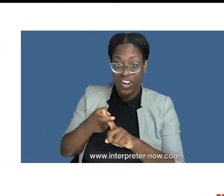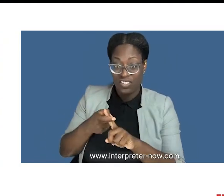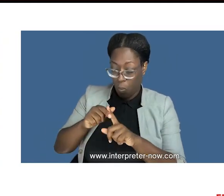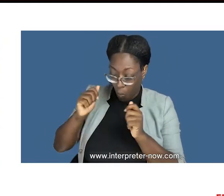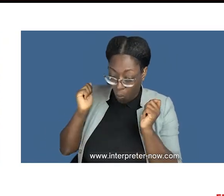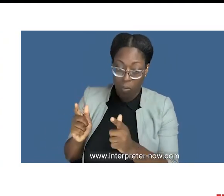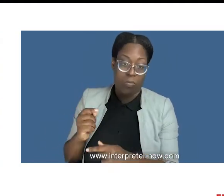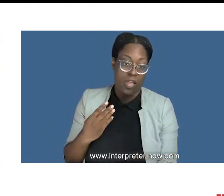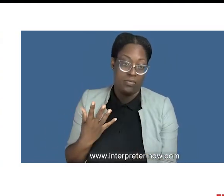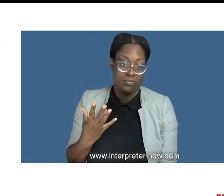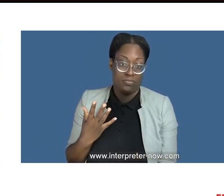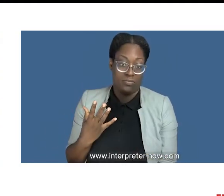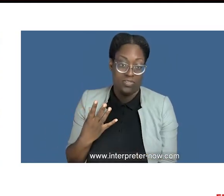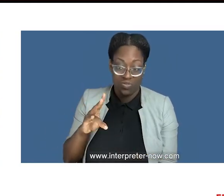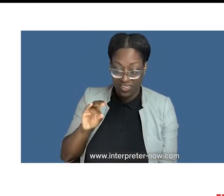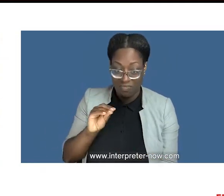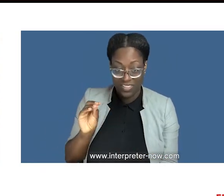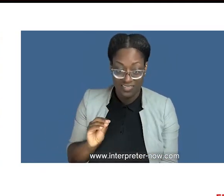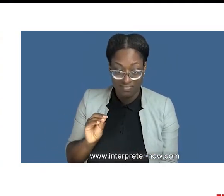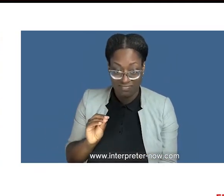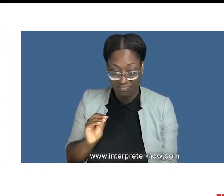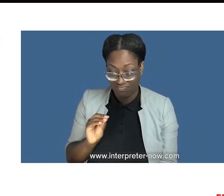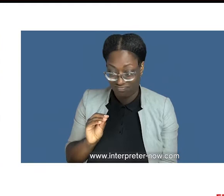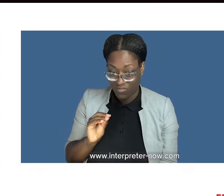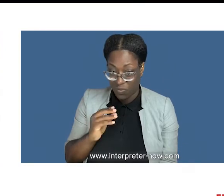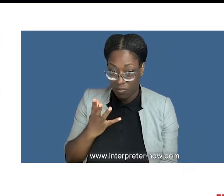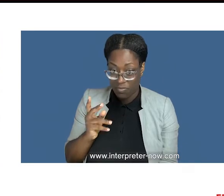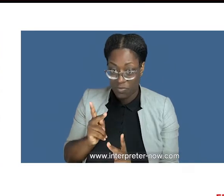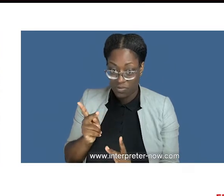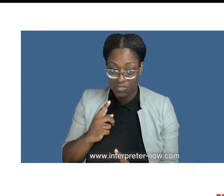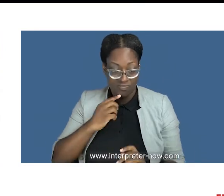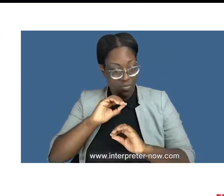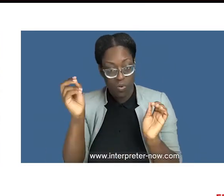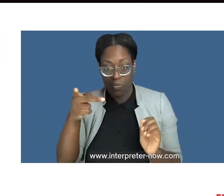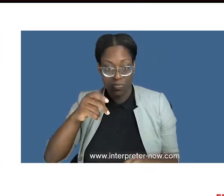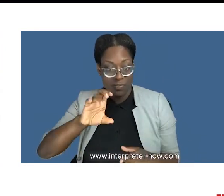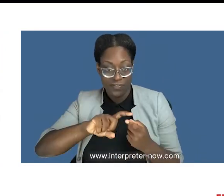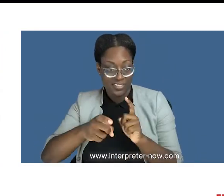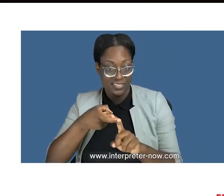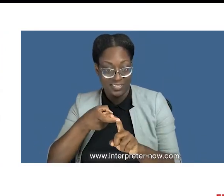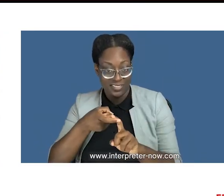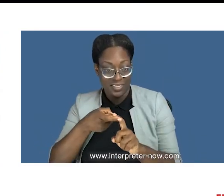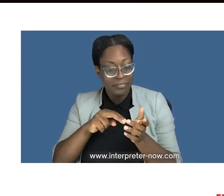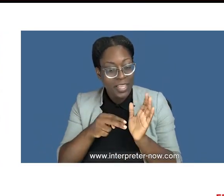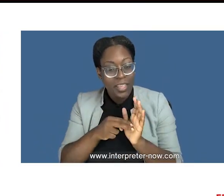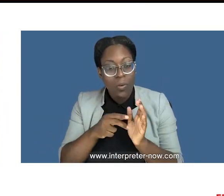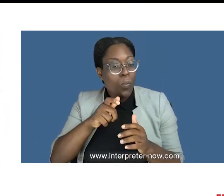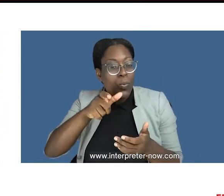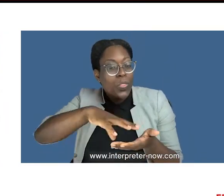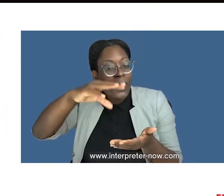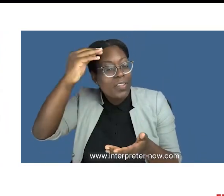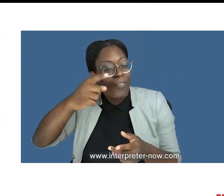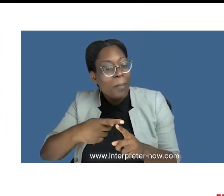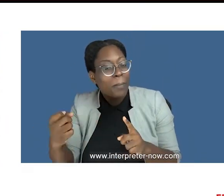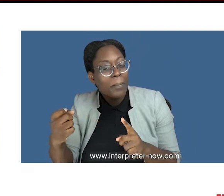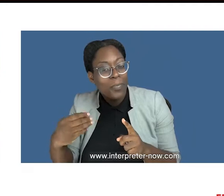only white friends, and right. I mean, that's statistics and that's the data. And so as a result,